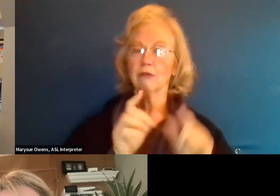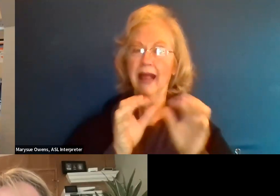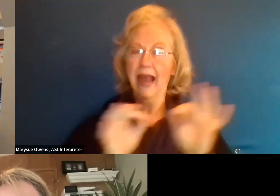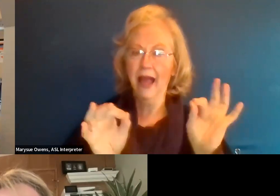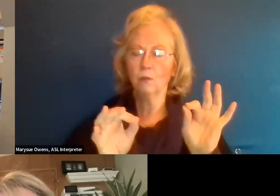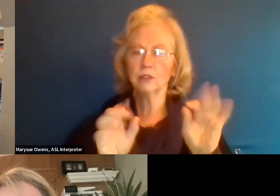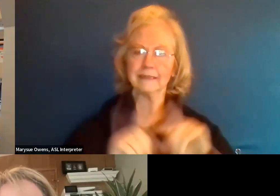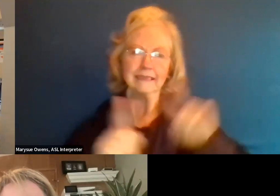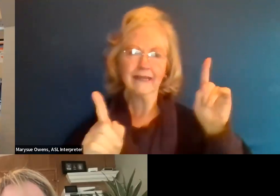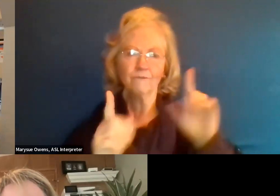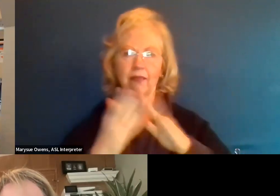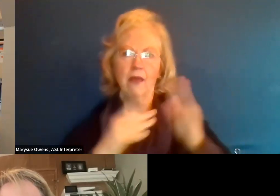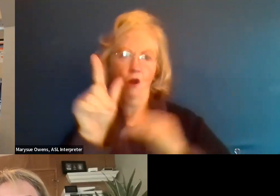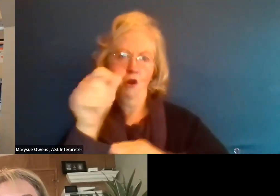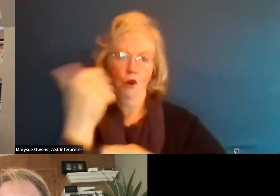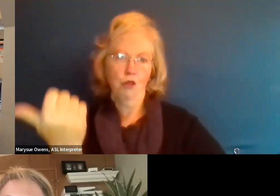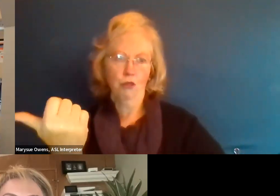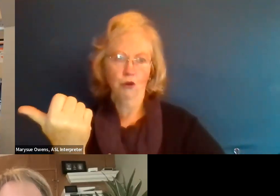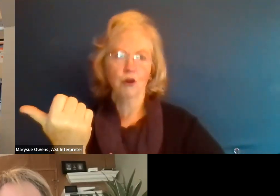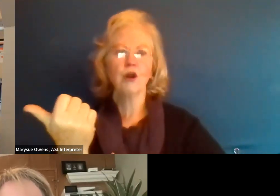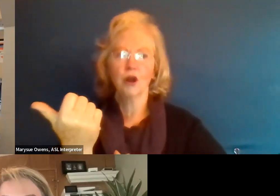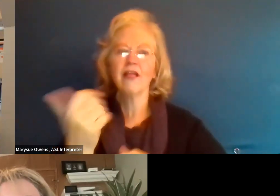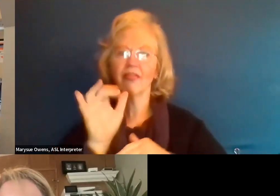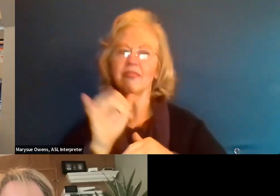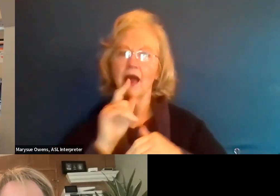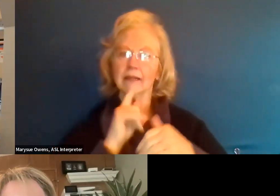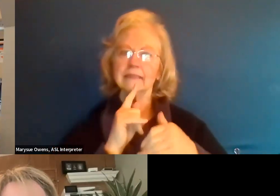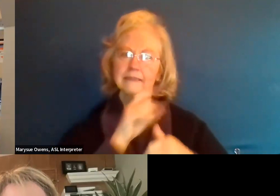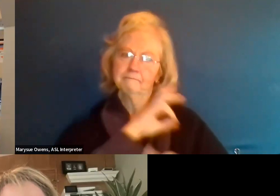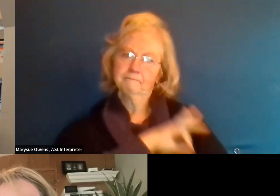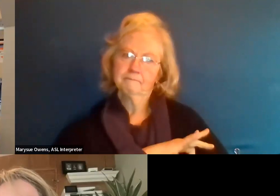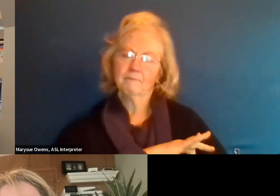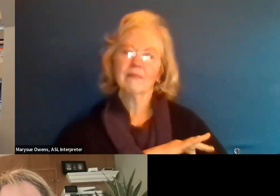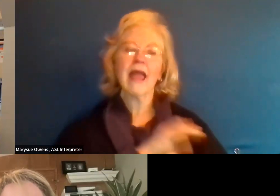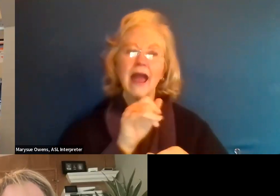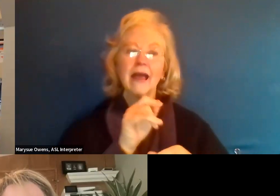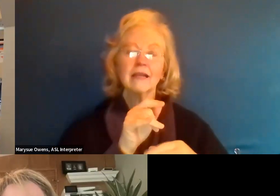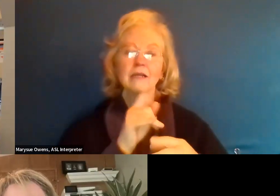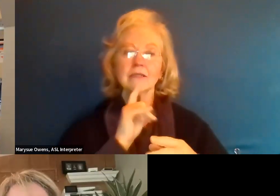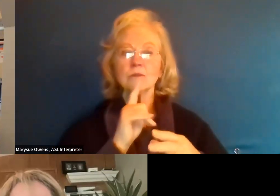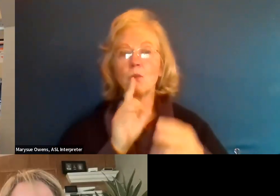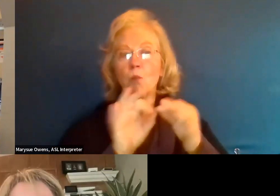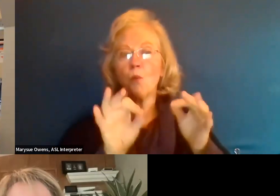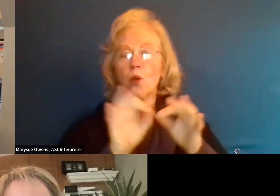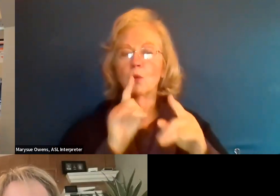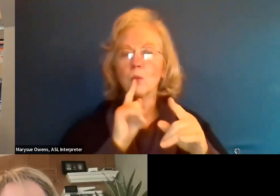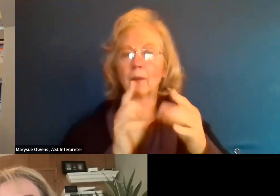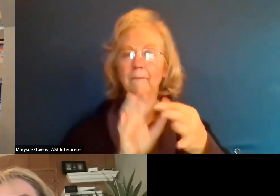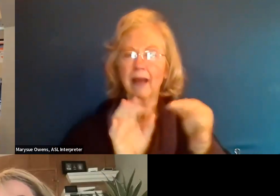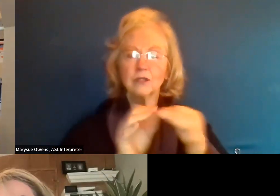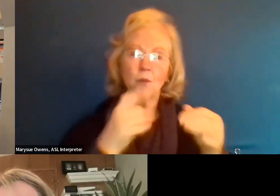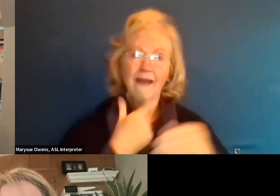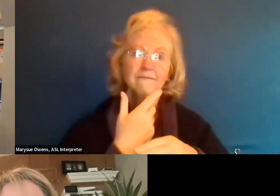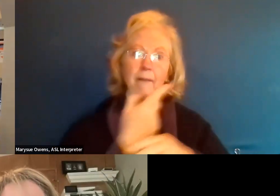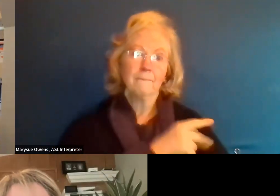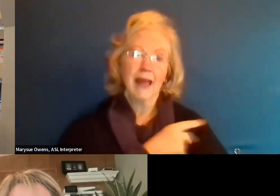than another is really helpful. And it's helpful to mention. We'll have patients, for